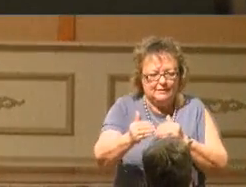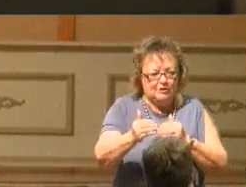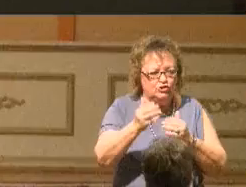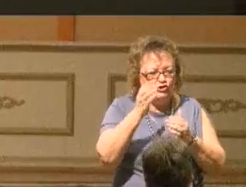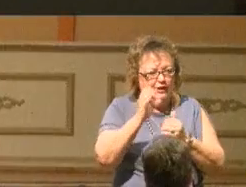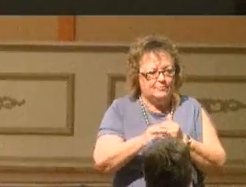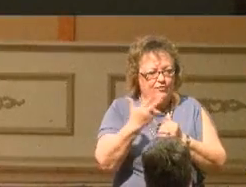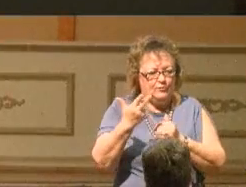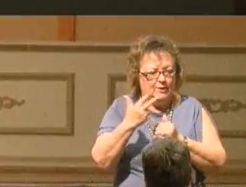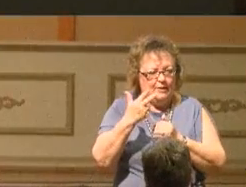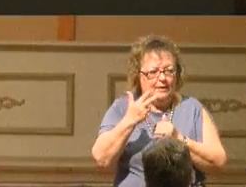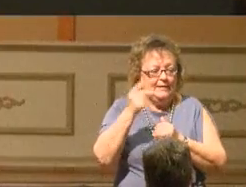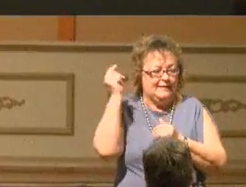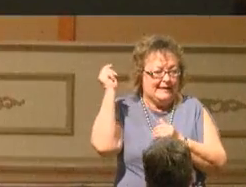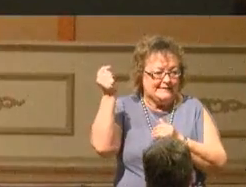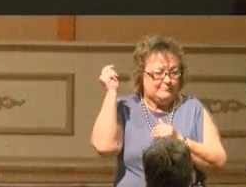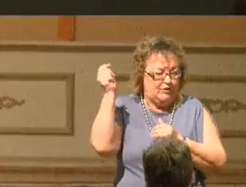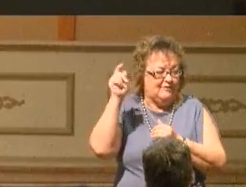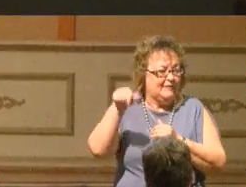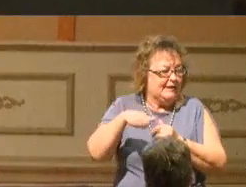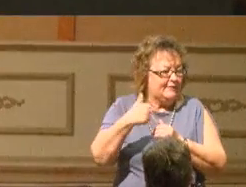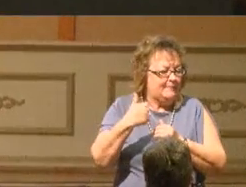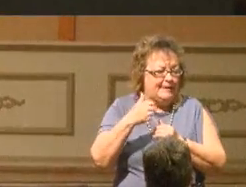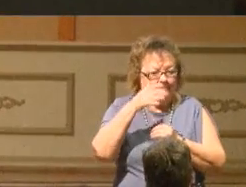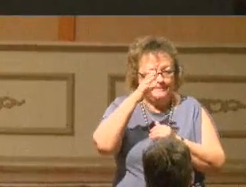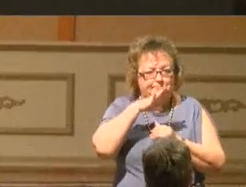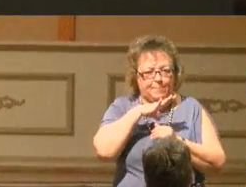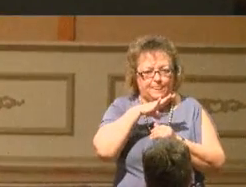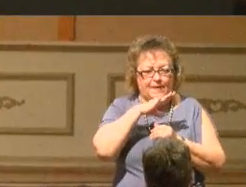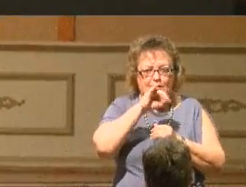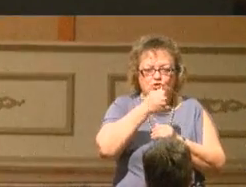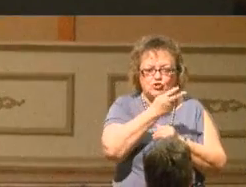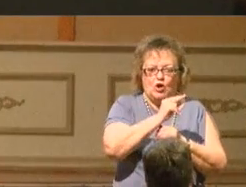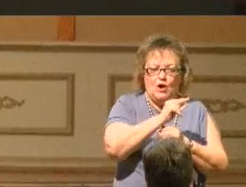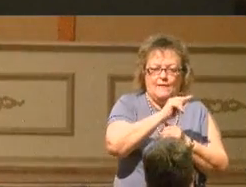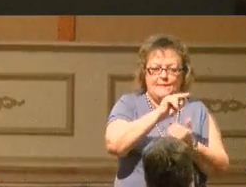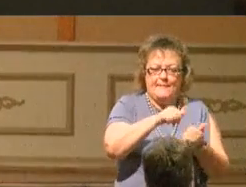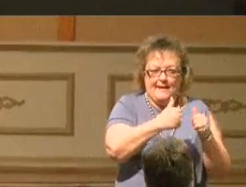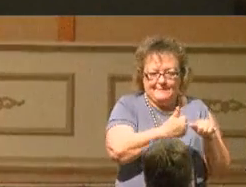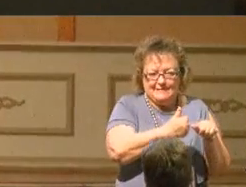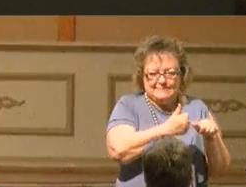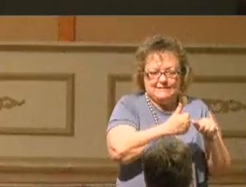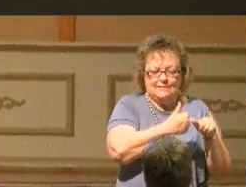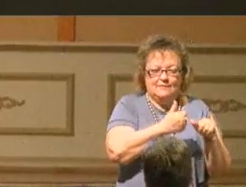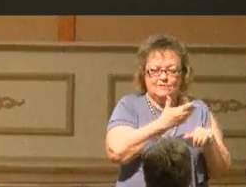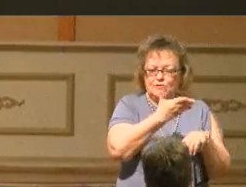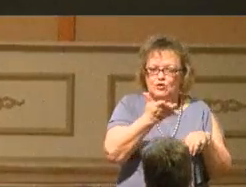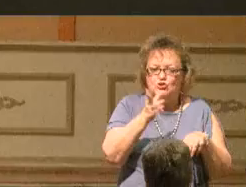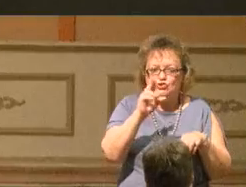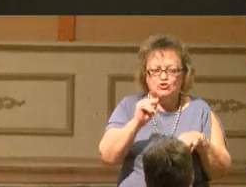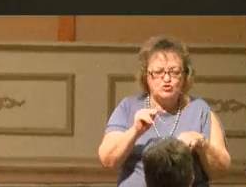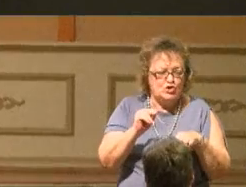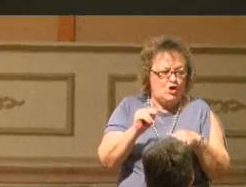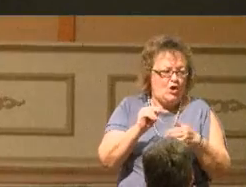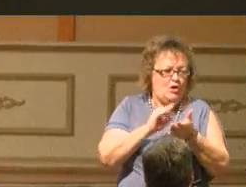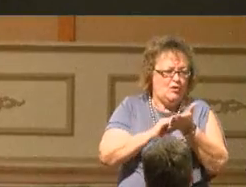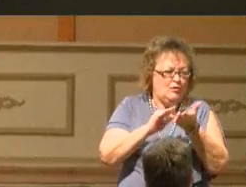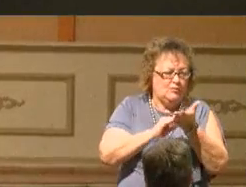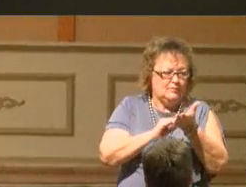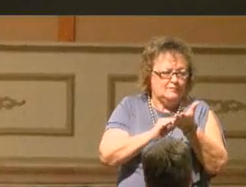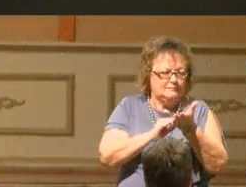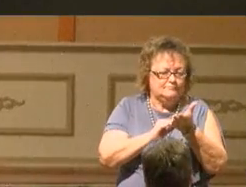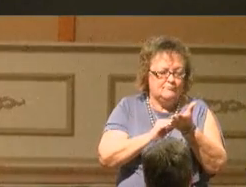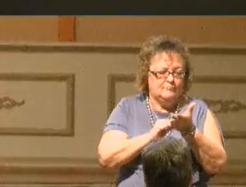of another man. And we find in John the Baptist that there's no remission through